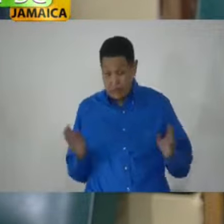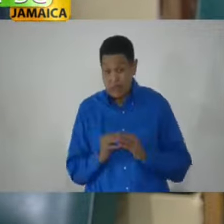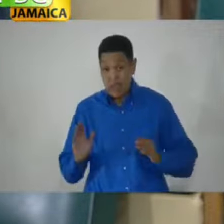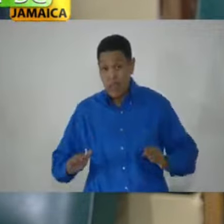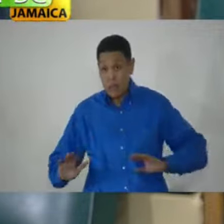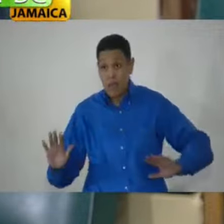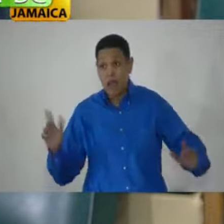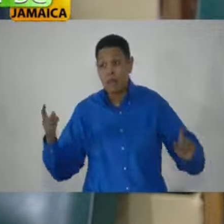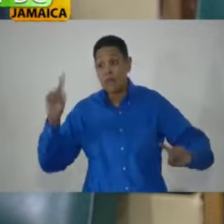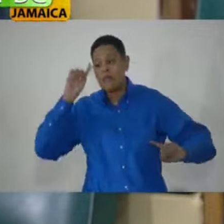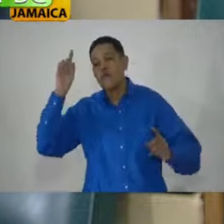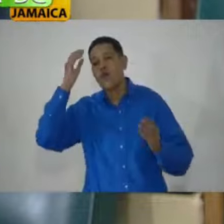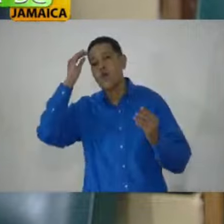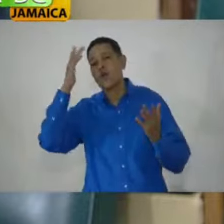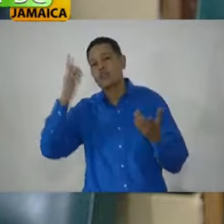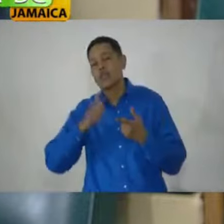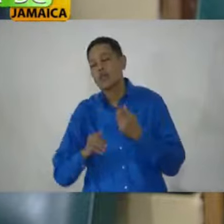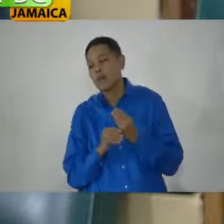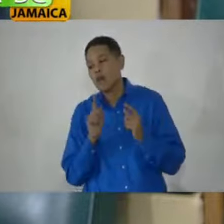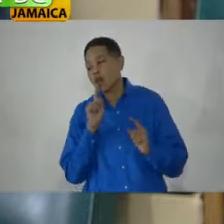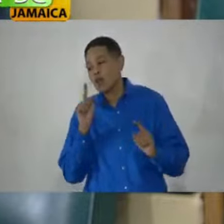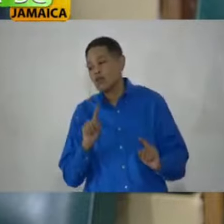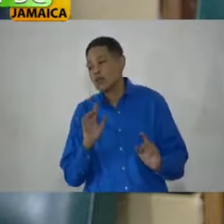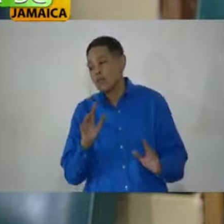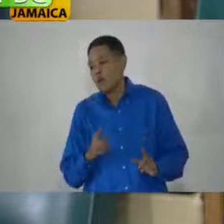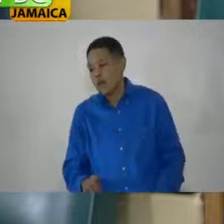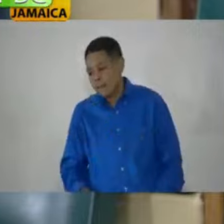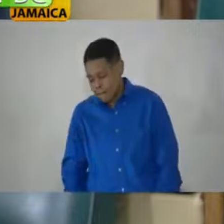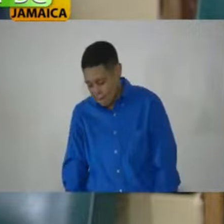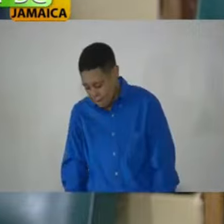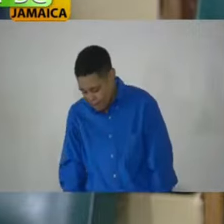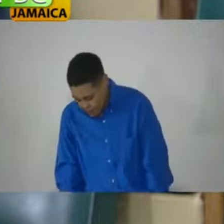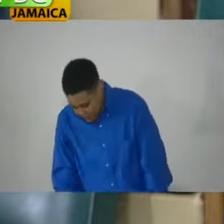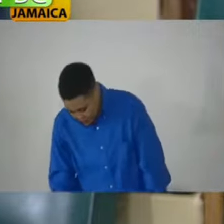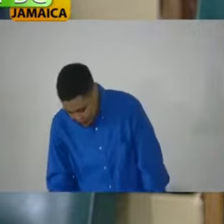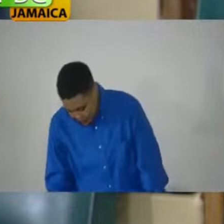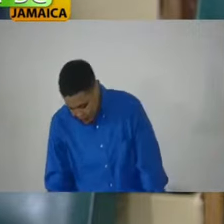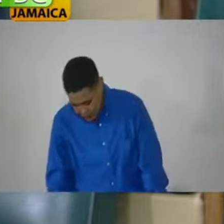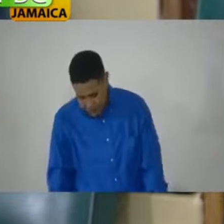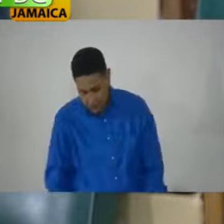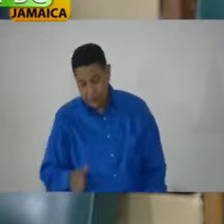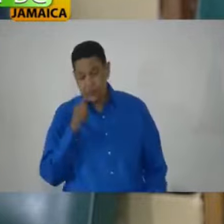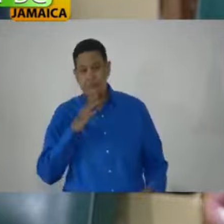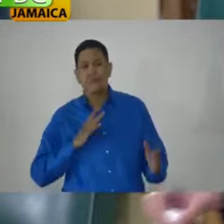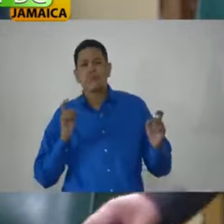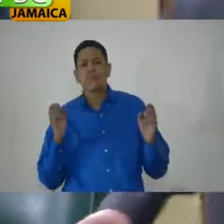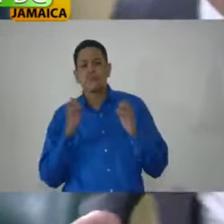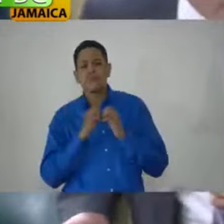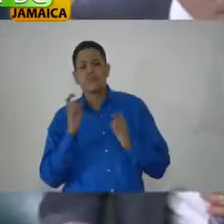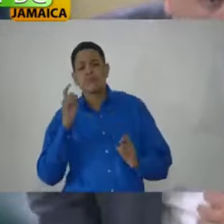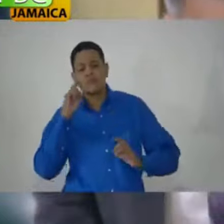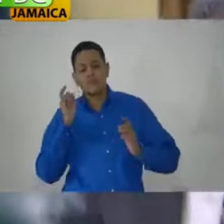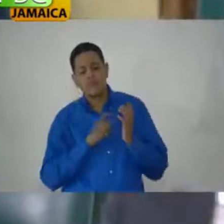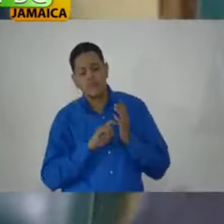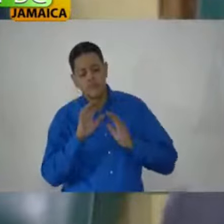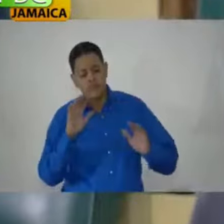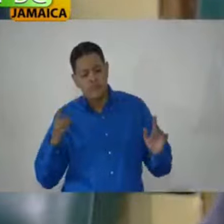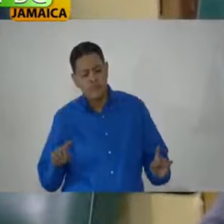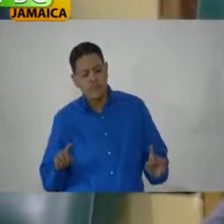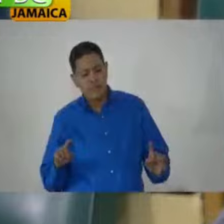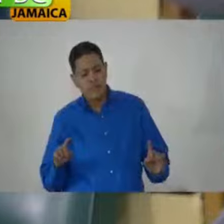House for consideration and report. And Madam Speaker, I further beg to give notice